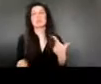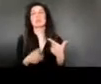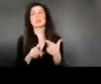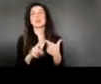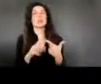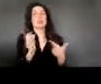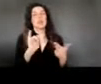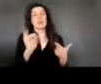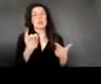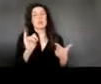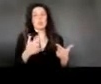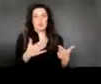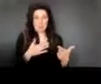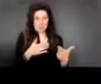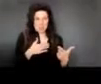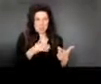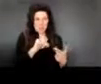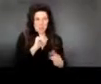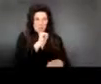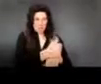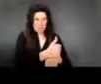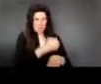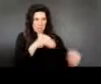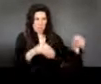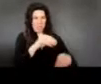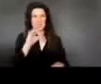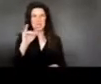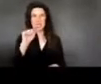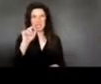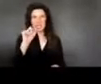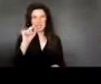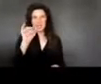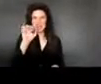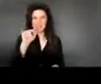used within my installation, making the collagraphs out